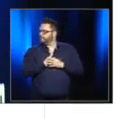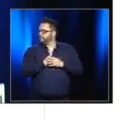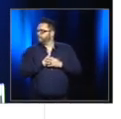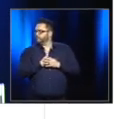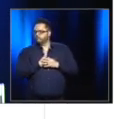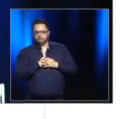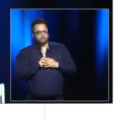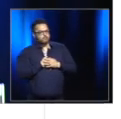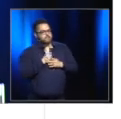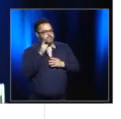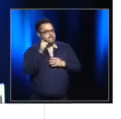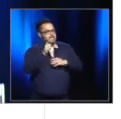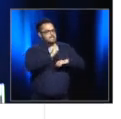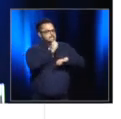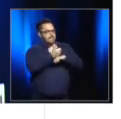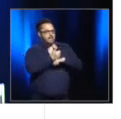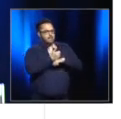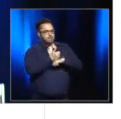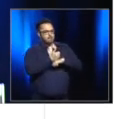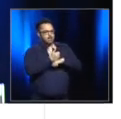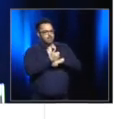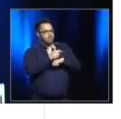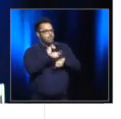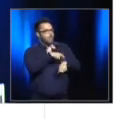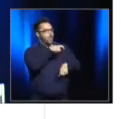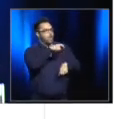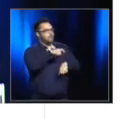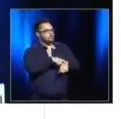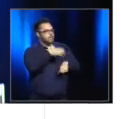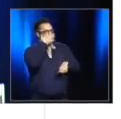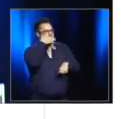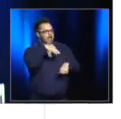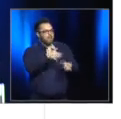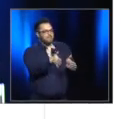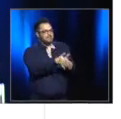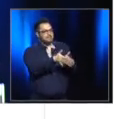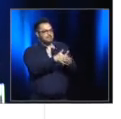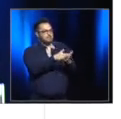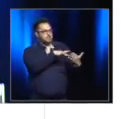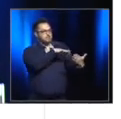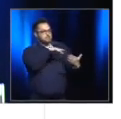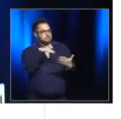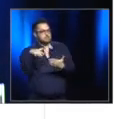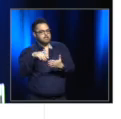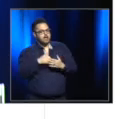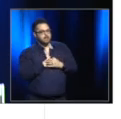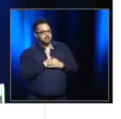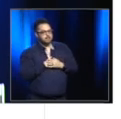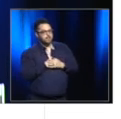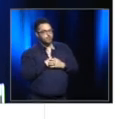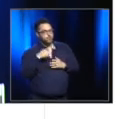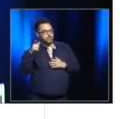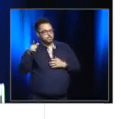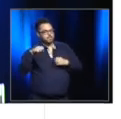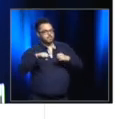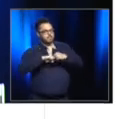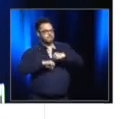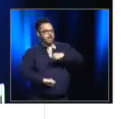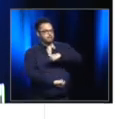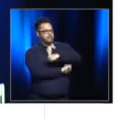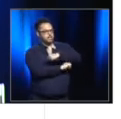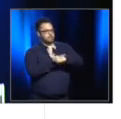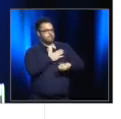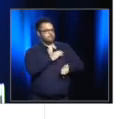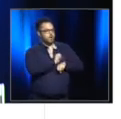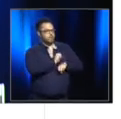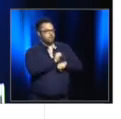He instituted the long-term elephant seal study through the Antarctic Division, which really was the basis of everything that I'm going to be talking about